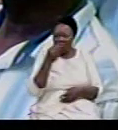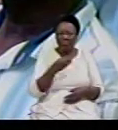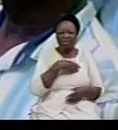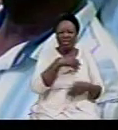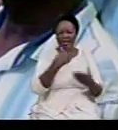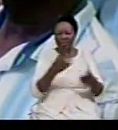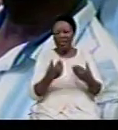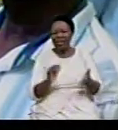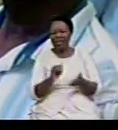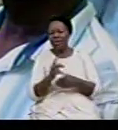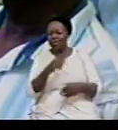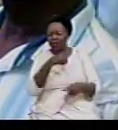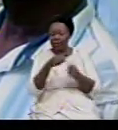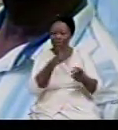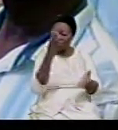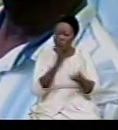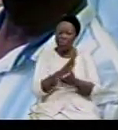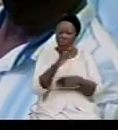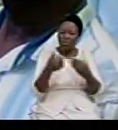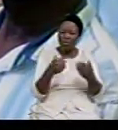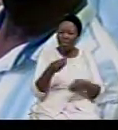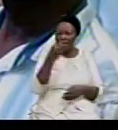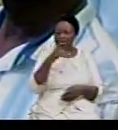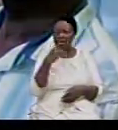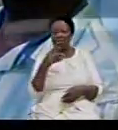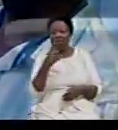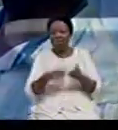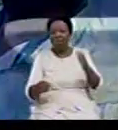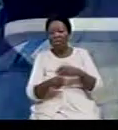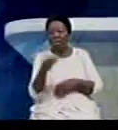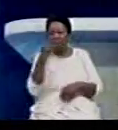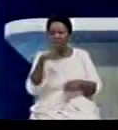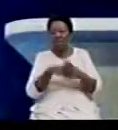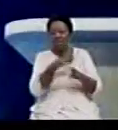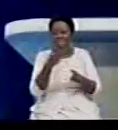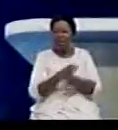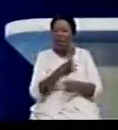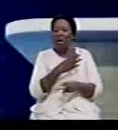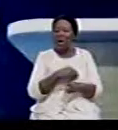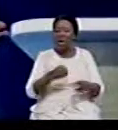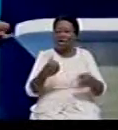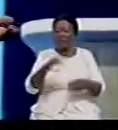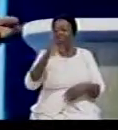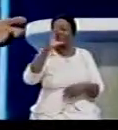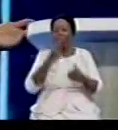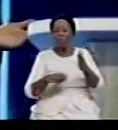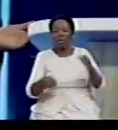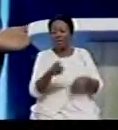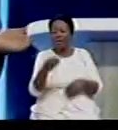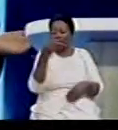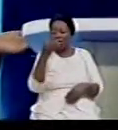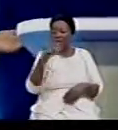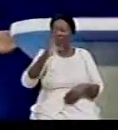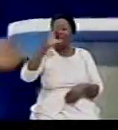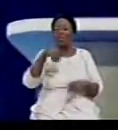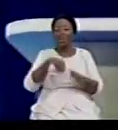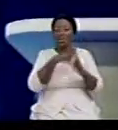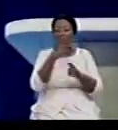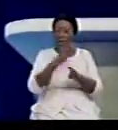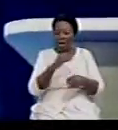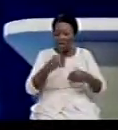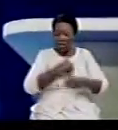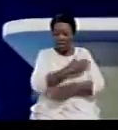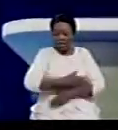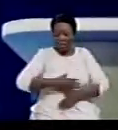world, drinking what they drink in the world, and having the pleasure they have in the world. All their dainty things that